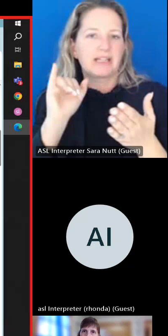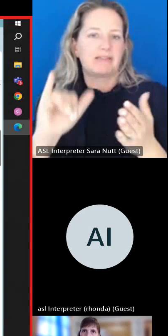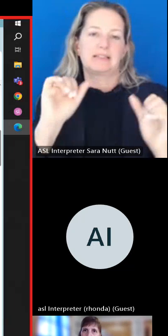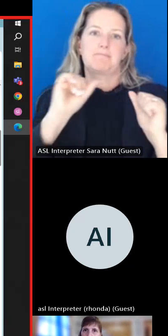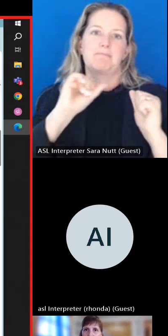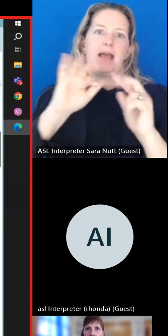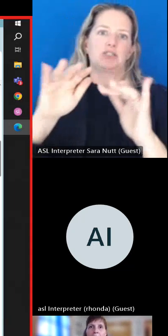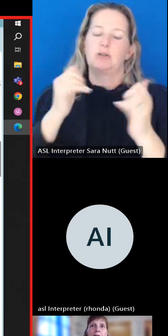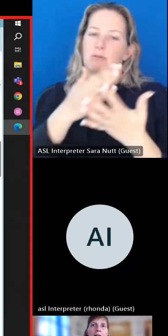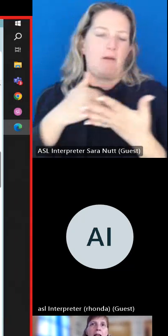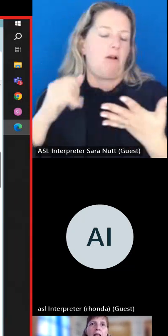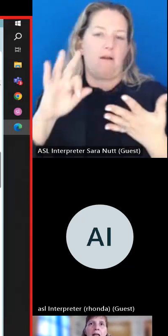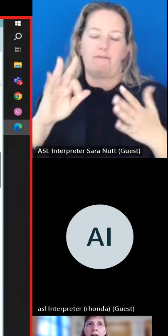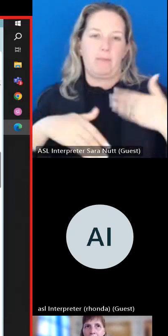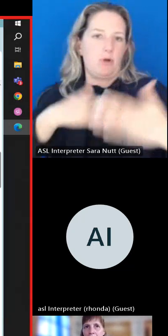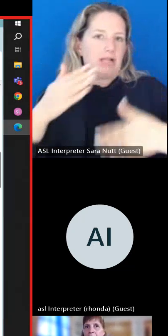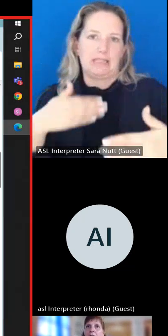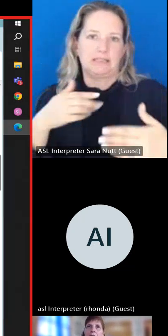data.